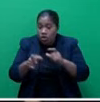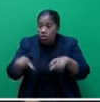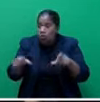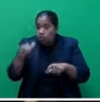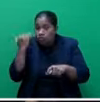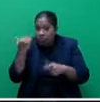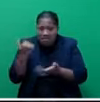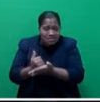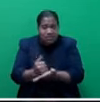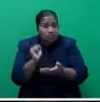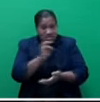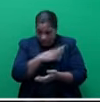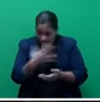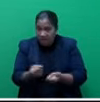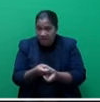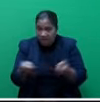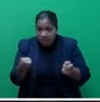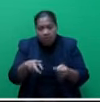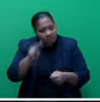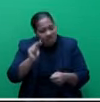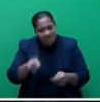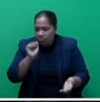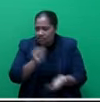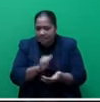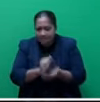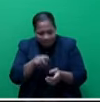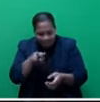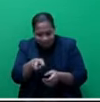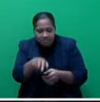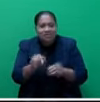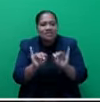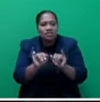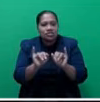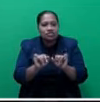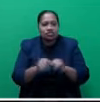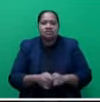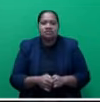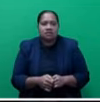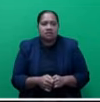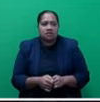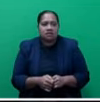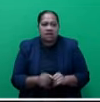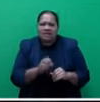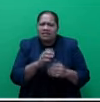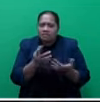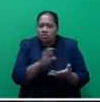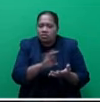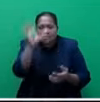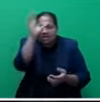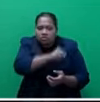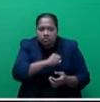support staff? I mean, we need to probably look at all those issues rather than assuming that, once you